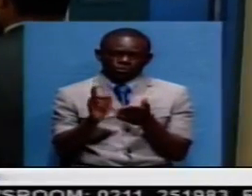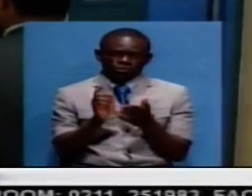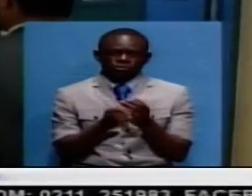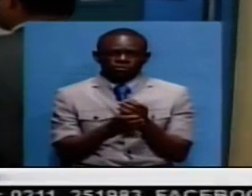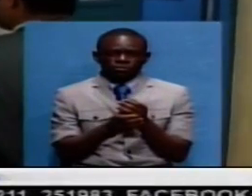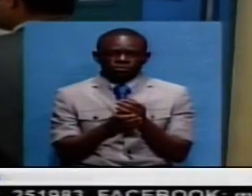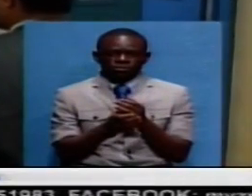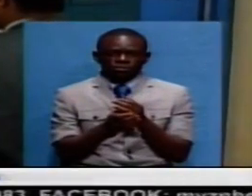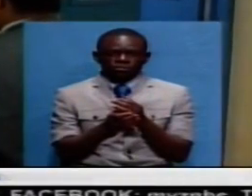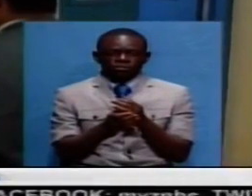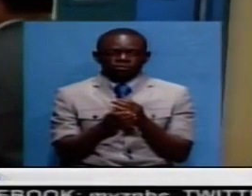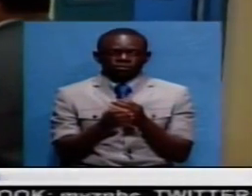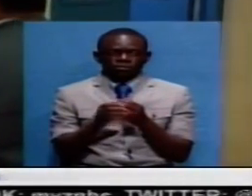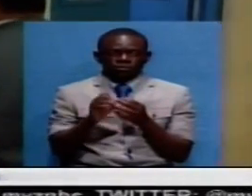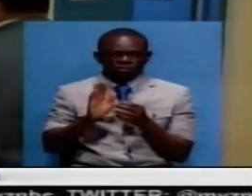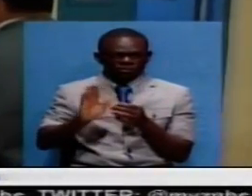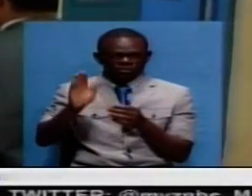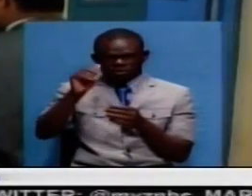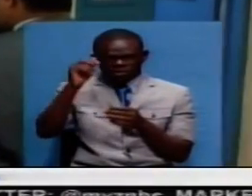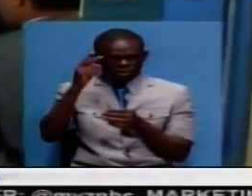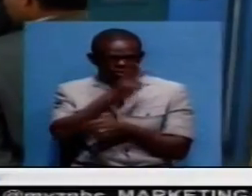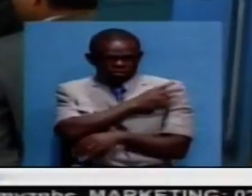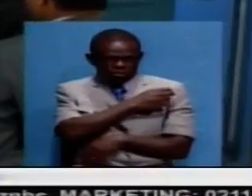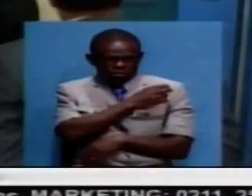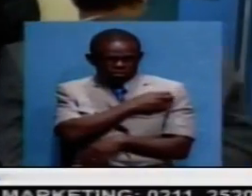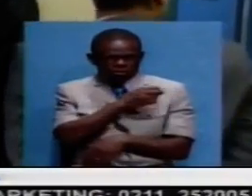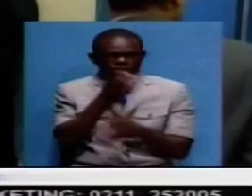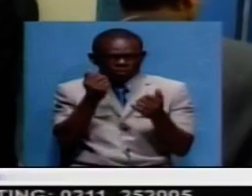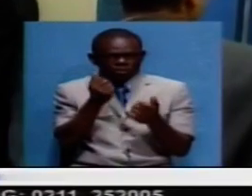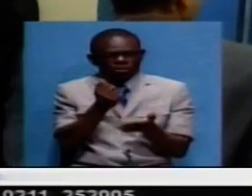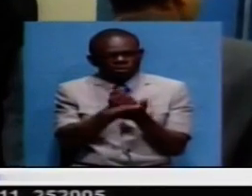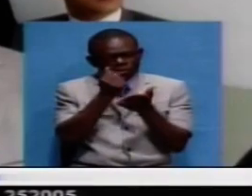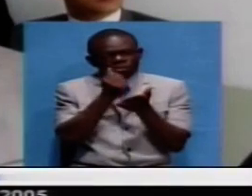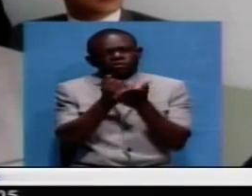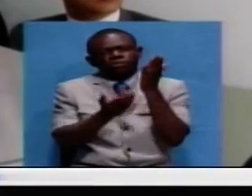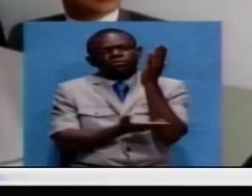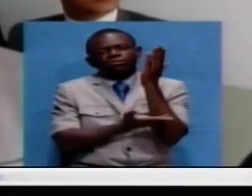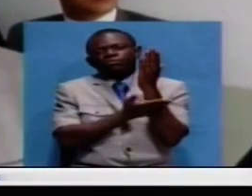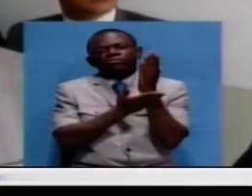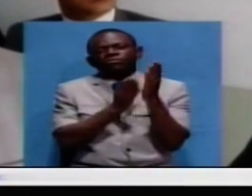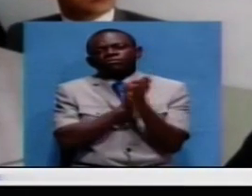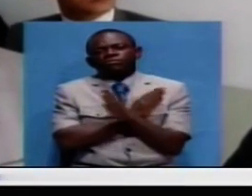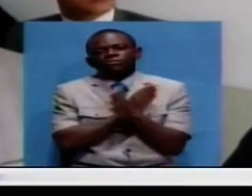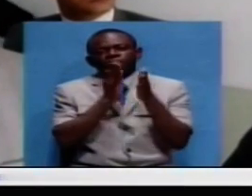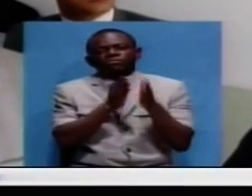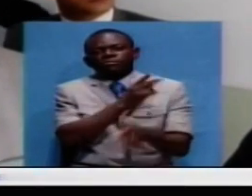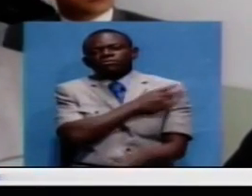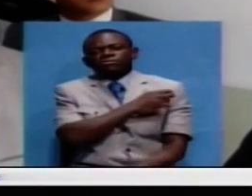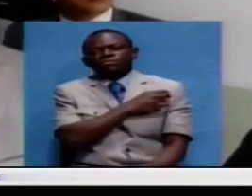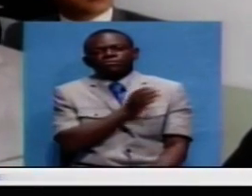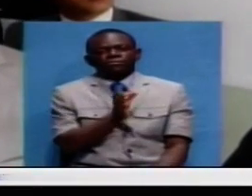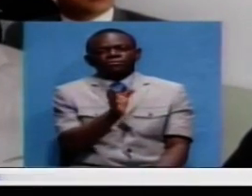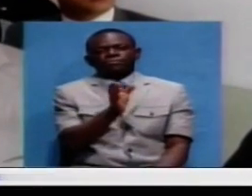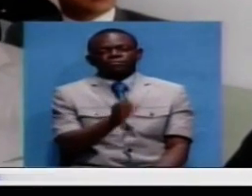Yashoda hospitals have pledged support to help improve Zambia's health sector. With the support of the government of Zambia, we think